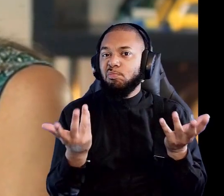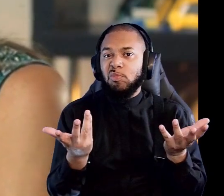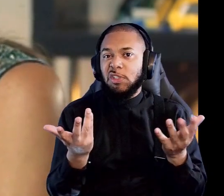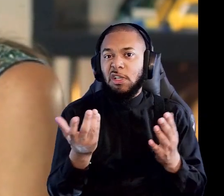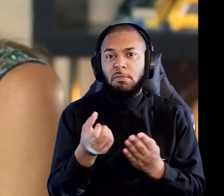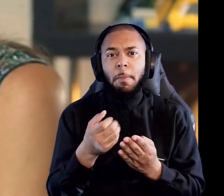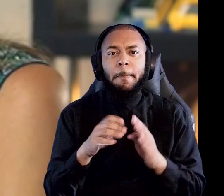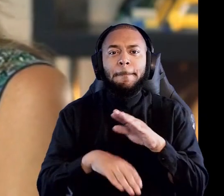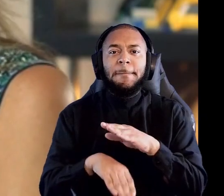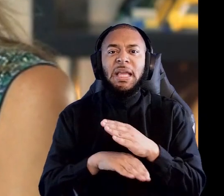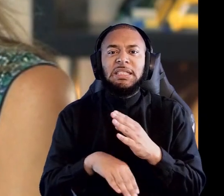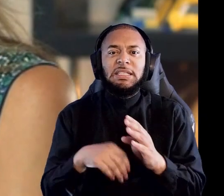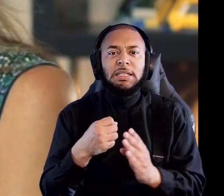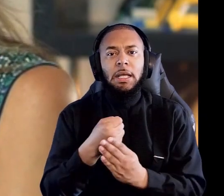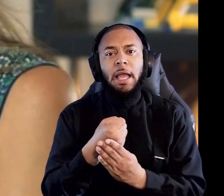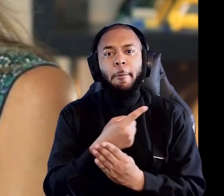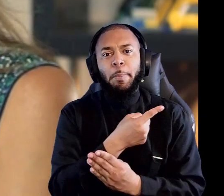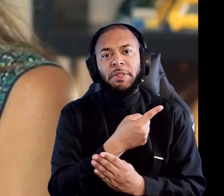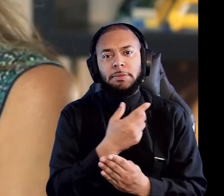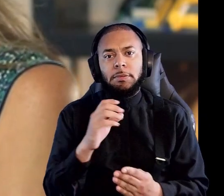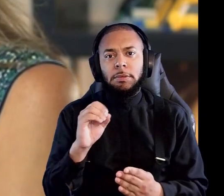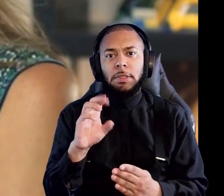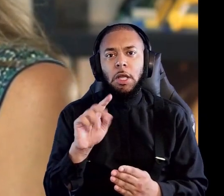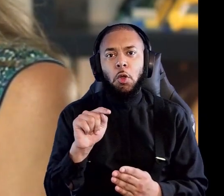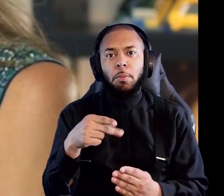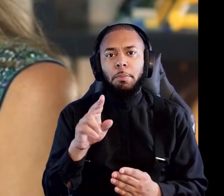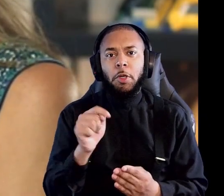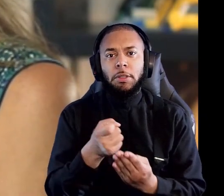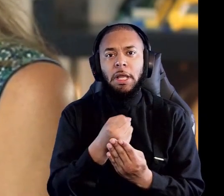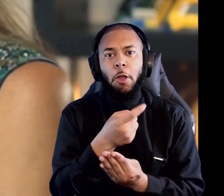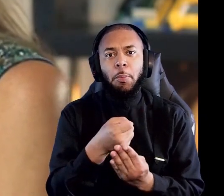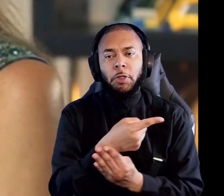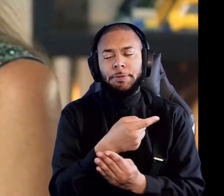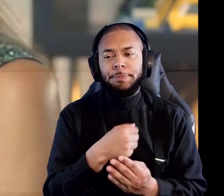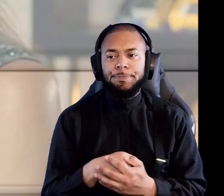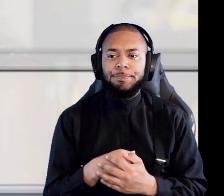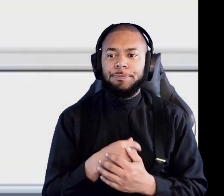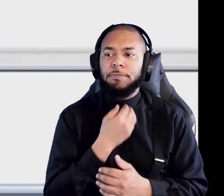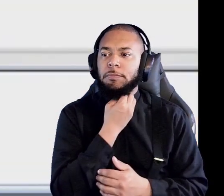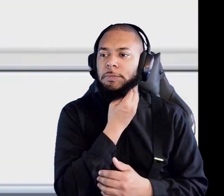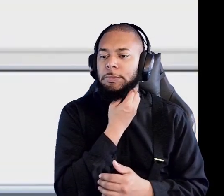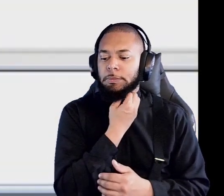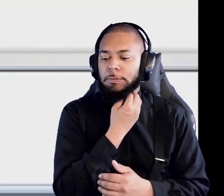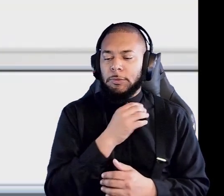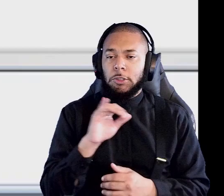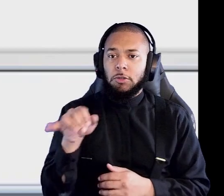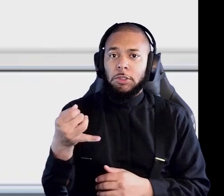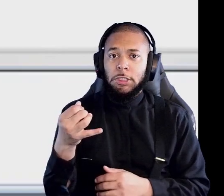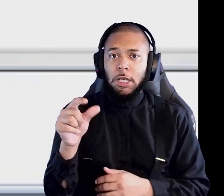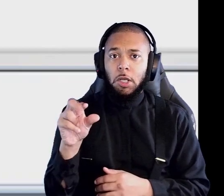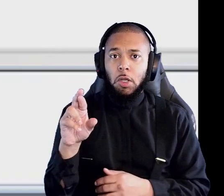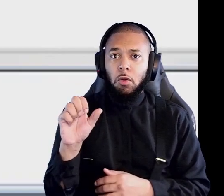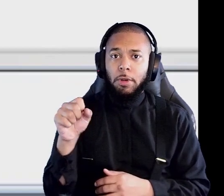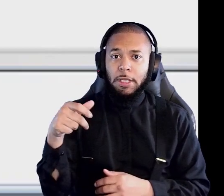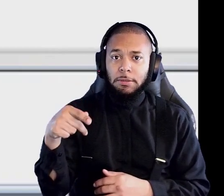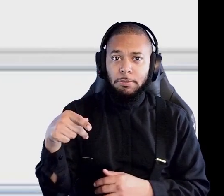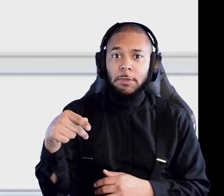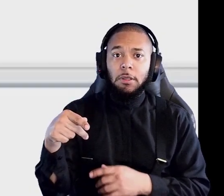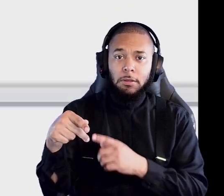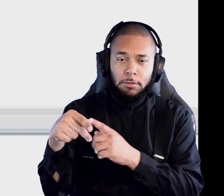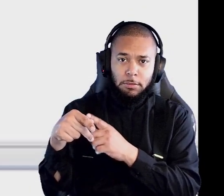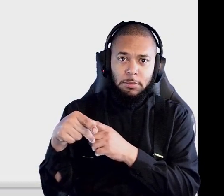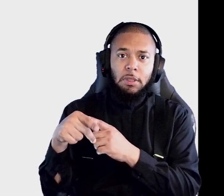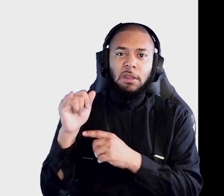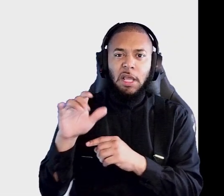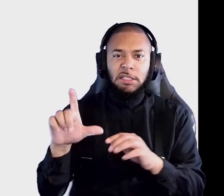some basic output into the terminal. So I'm going to open JGrasp, which is the IDE that I'm using, and